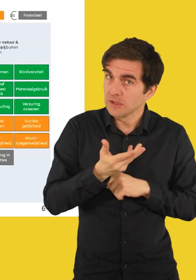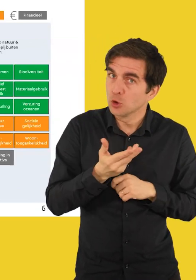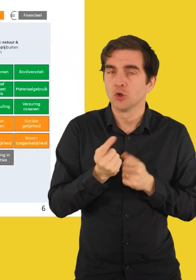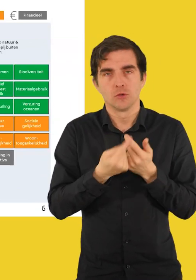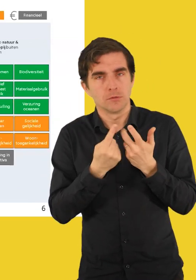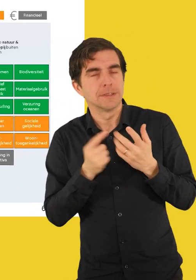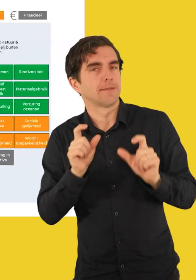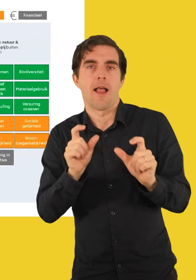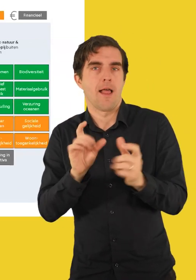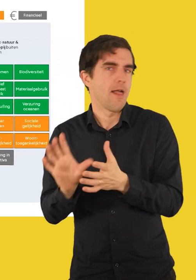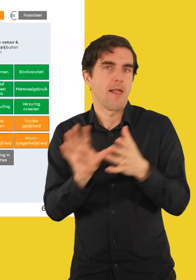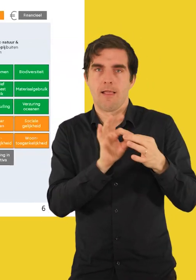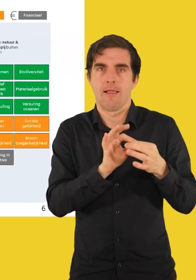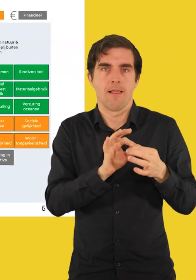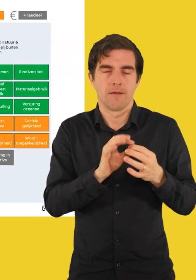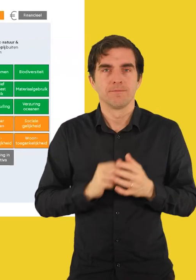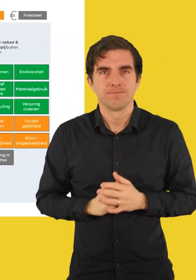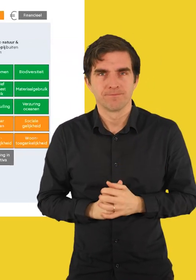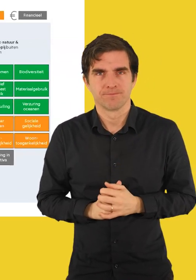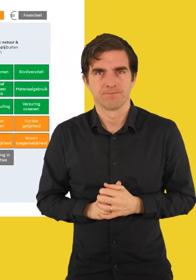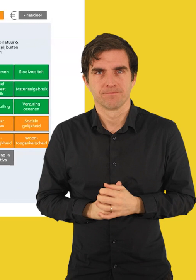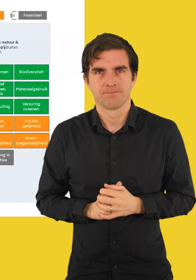you are doing to combat climate change.